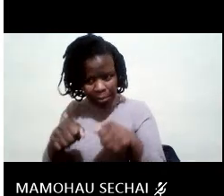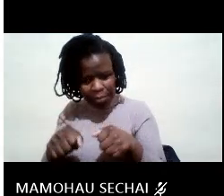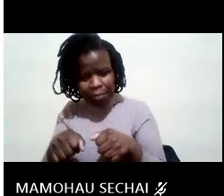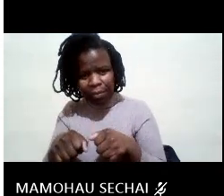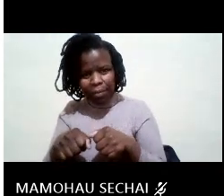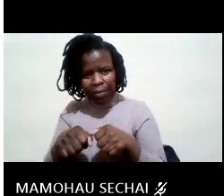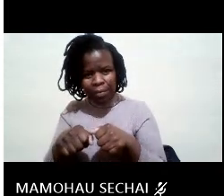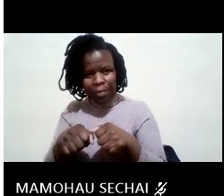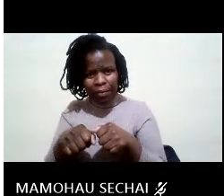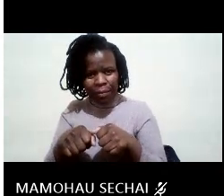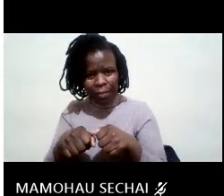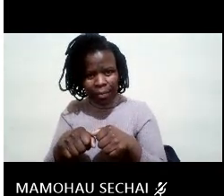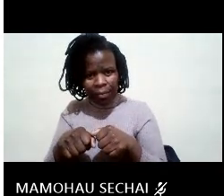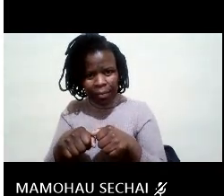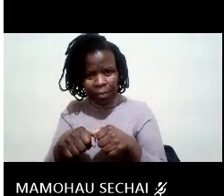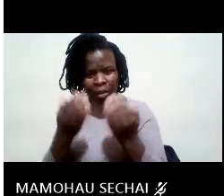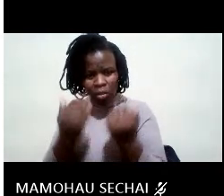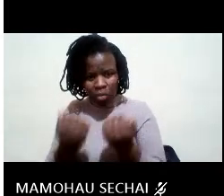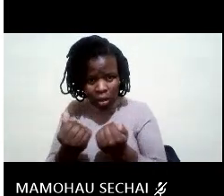article by Nolo and